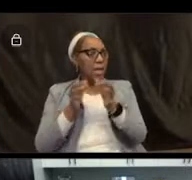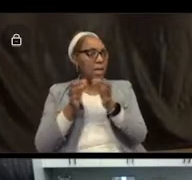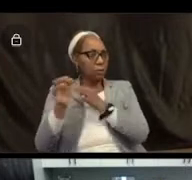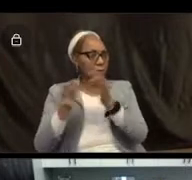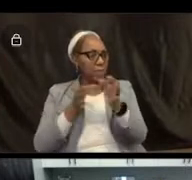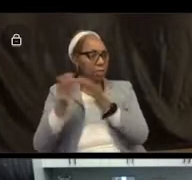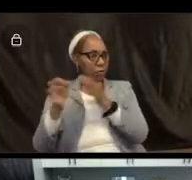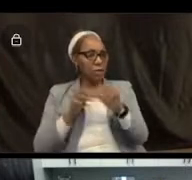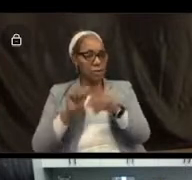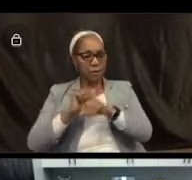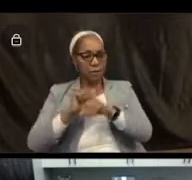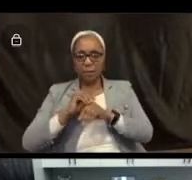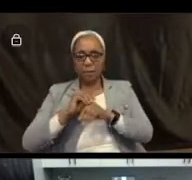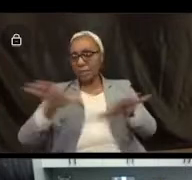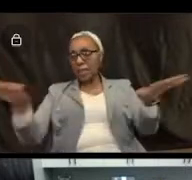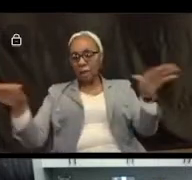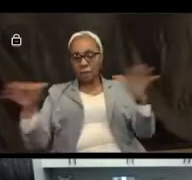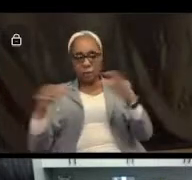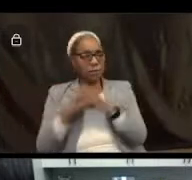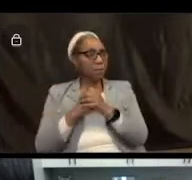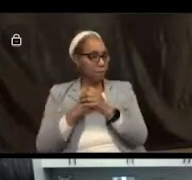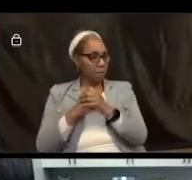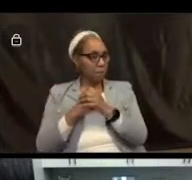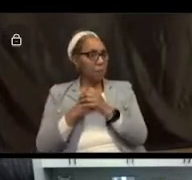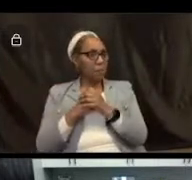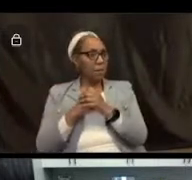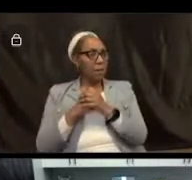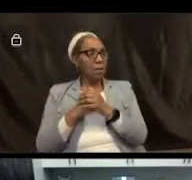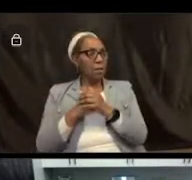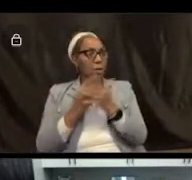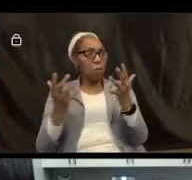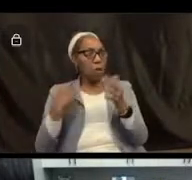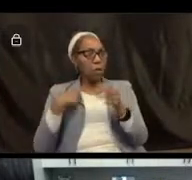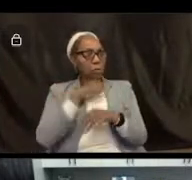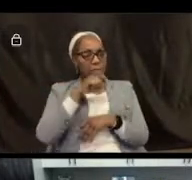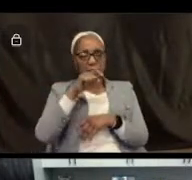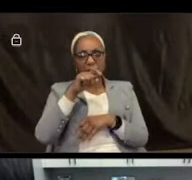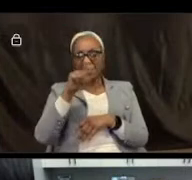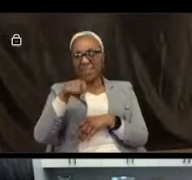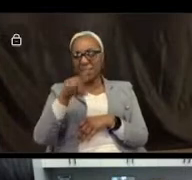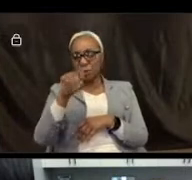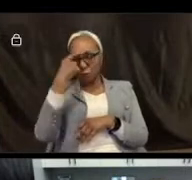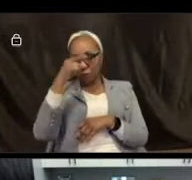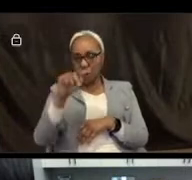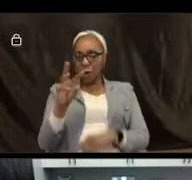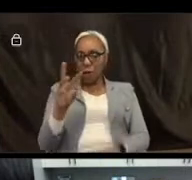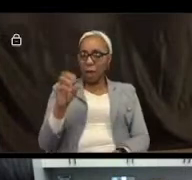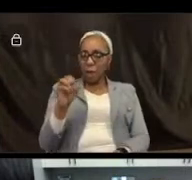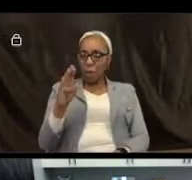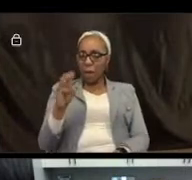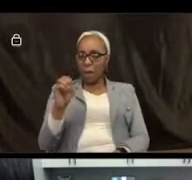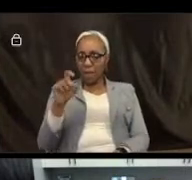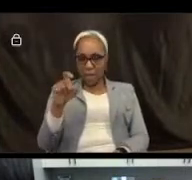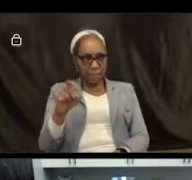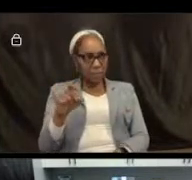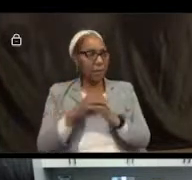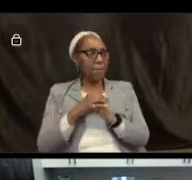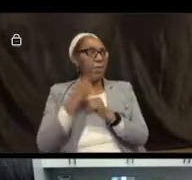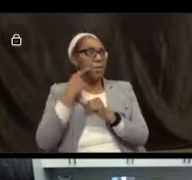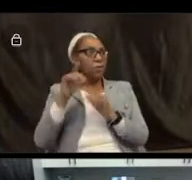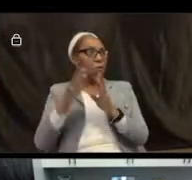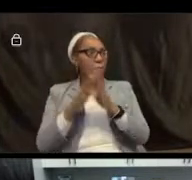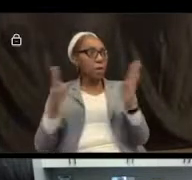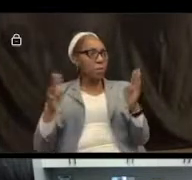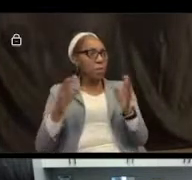explanation sent out of what we probably need to do for the WebEx, just for everybody and the public's notification.